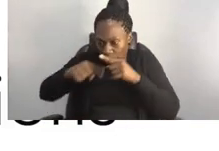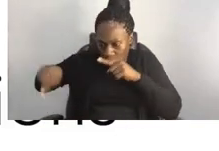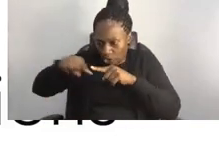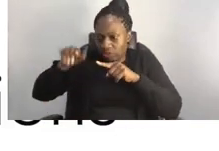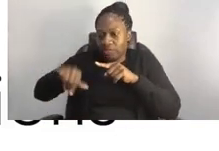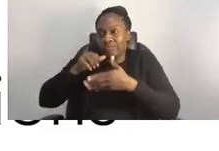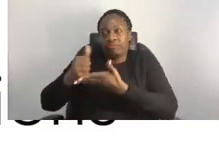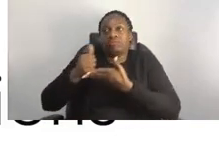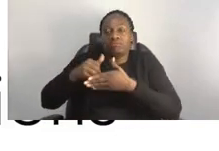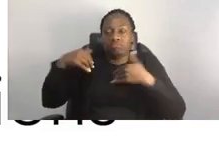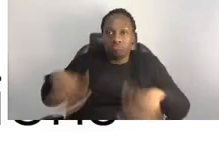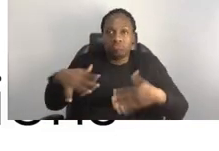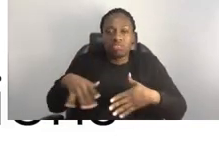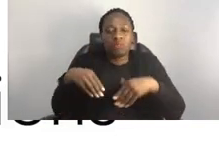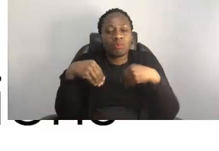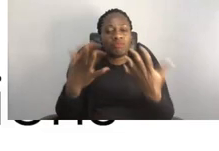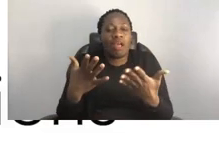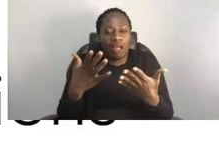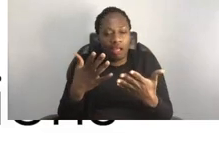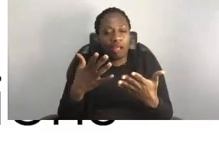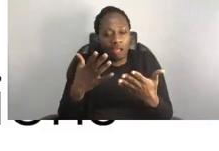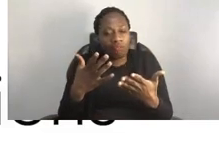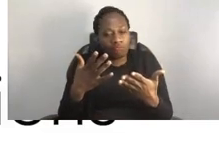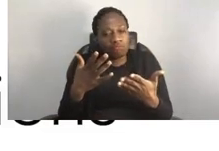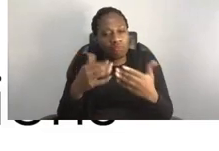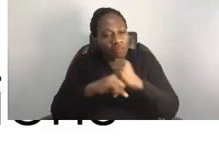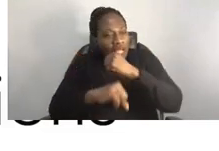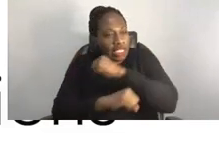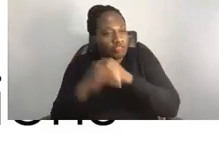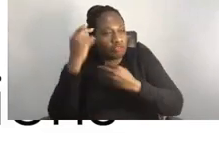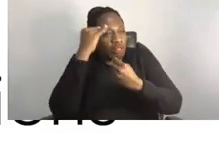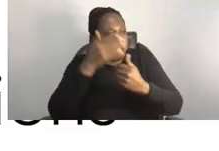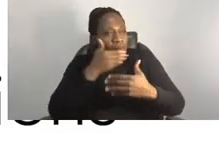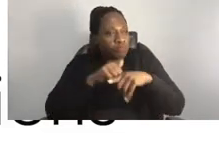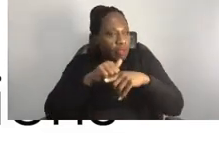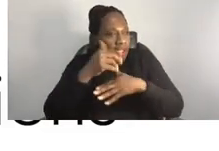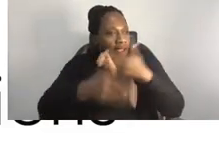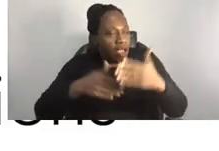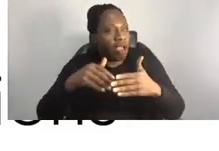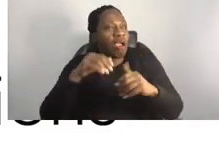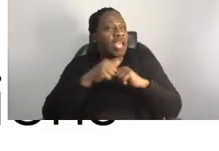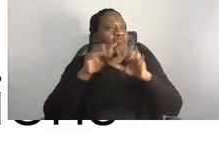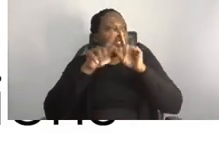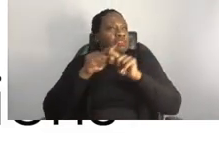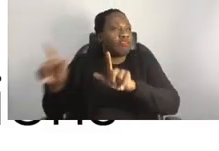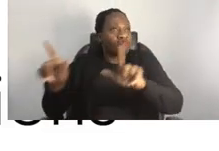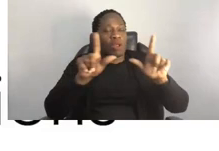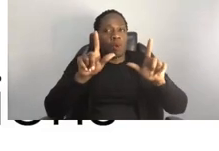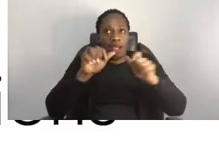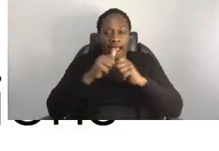that was helpful because it provided us some foundational thoughts on best practice and gave us kind of a framework from which to